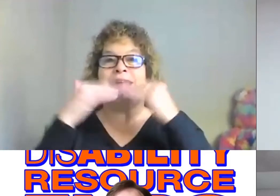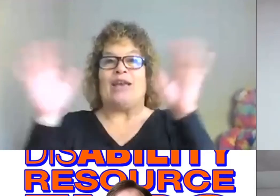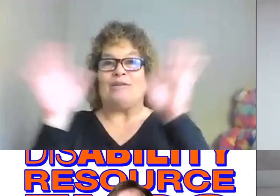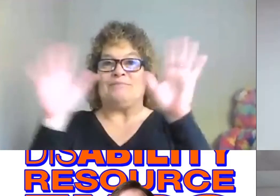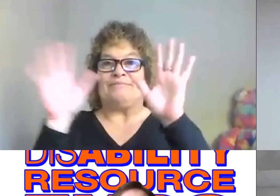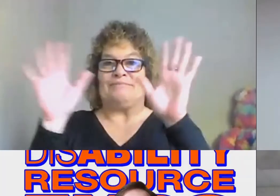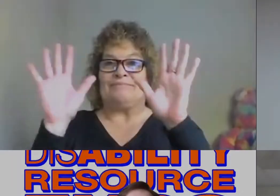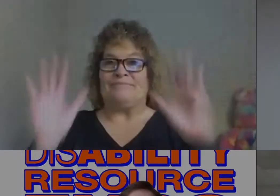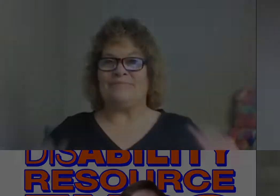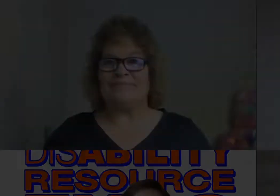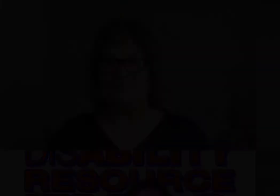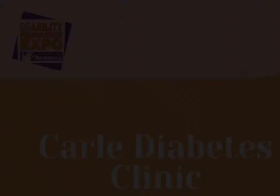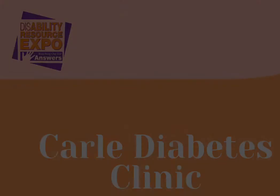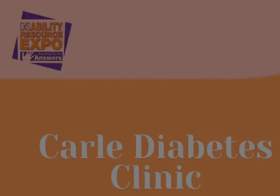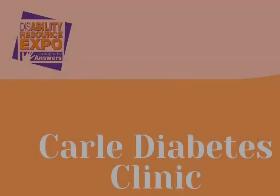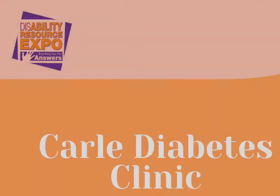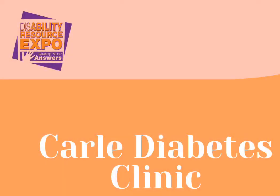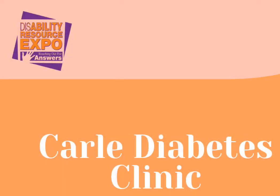Gary.